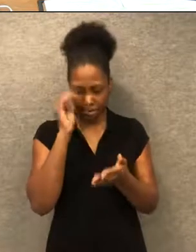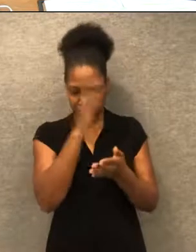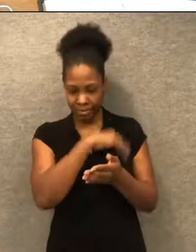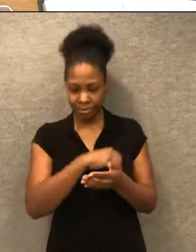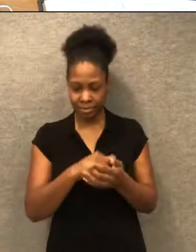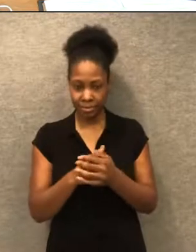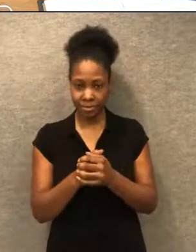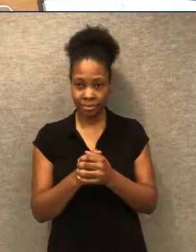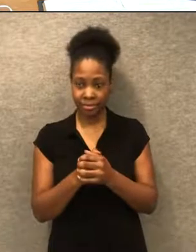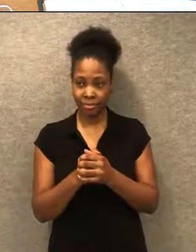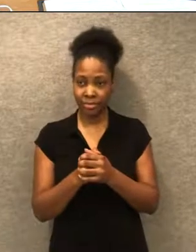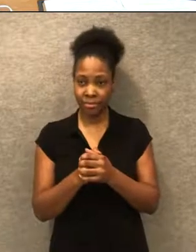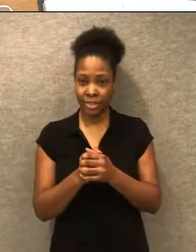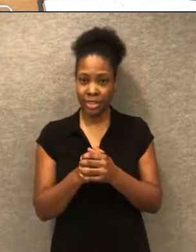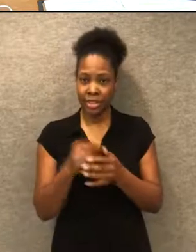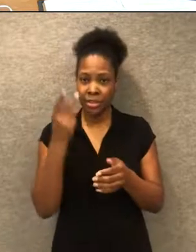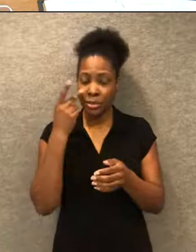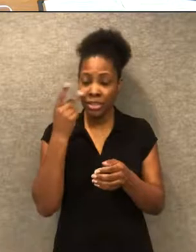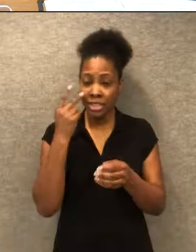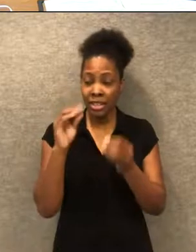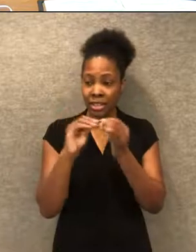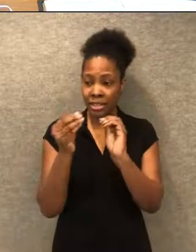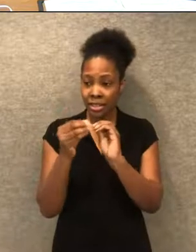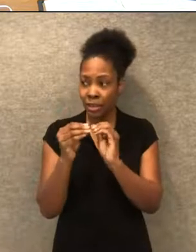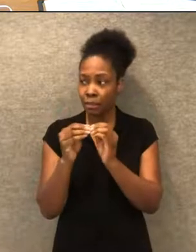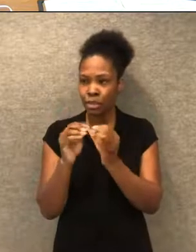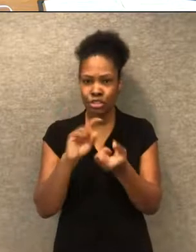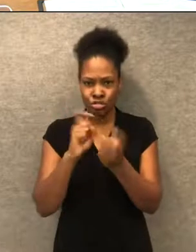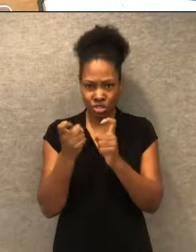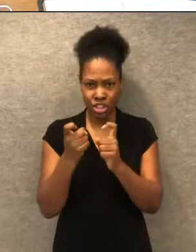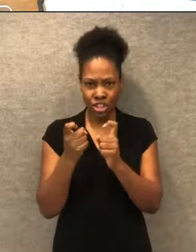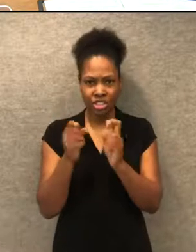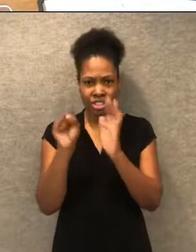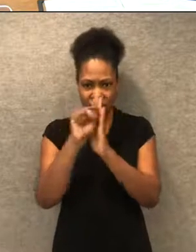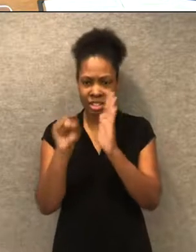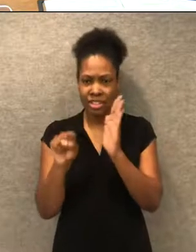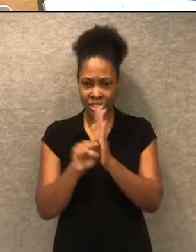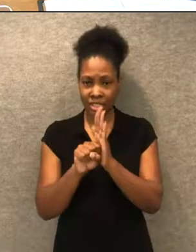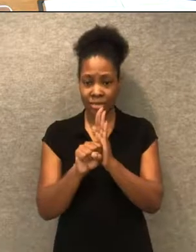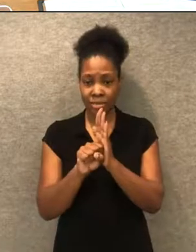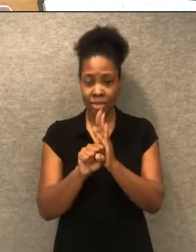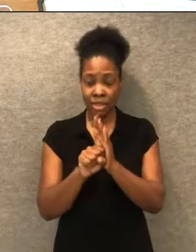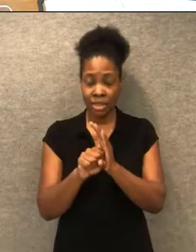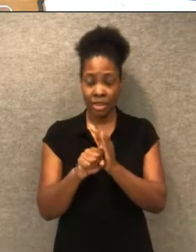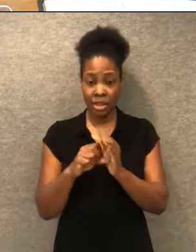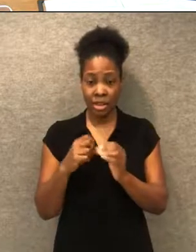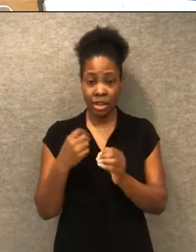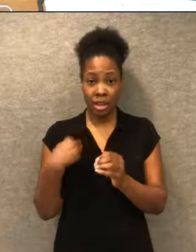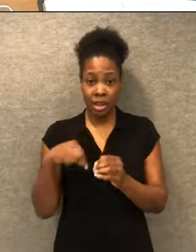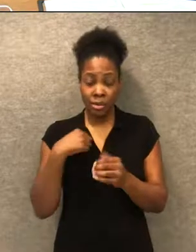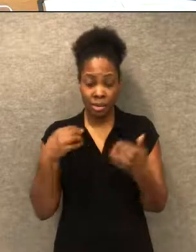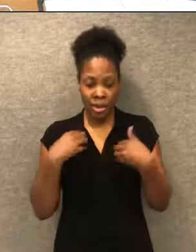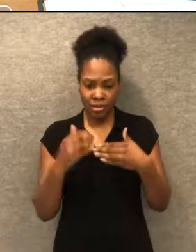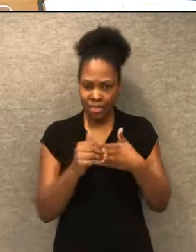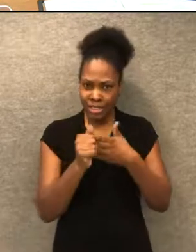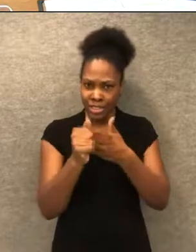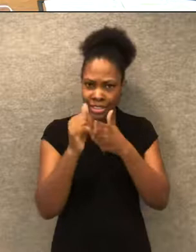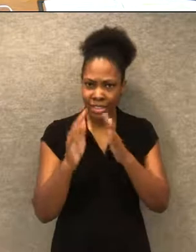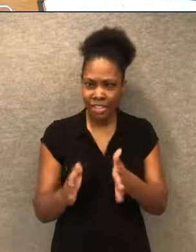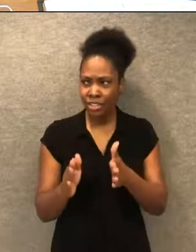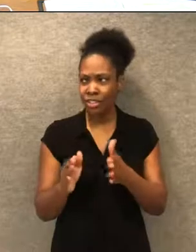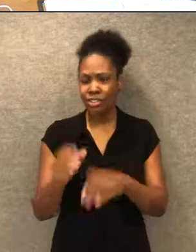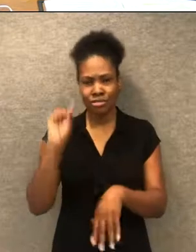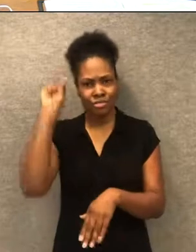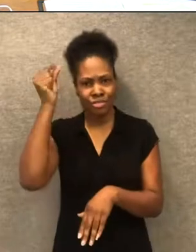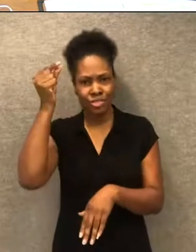reduction in numbers statewide, right? And I think that we have leadership, yourself included, our governor, that